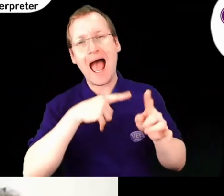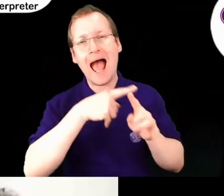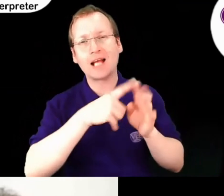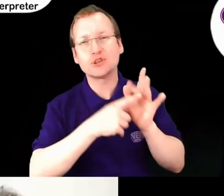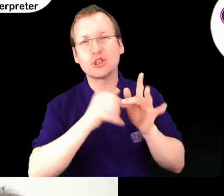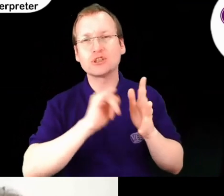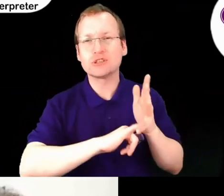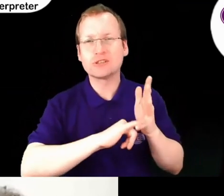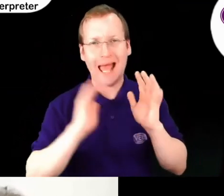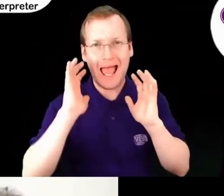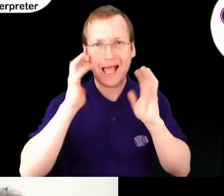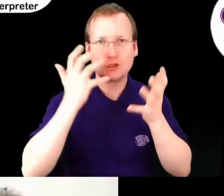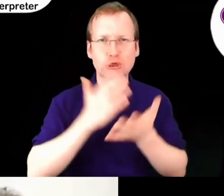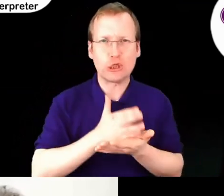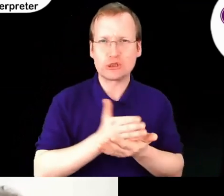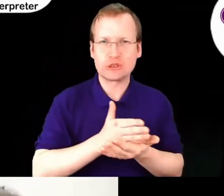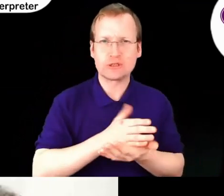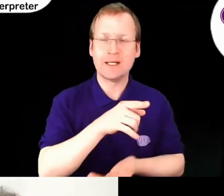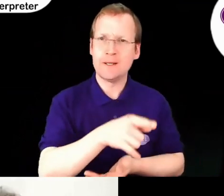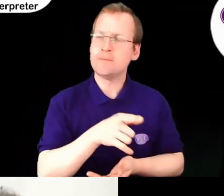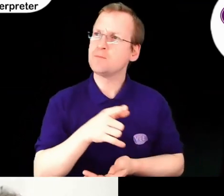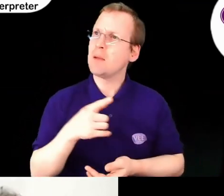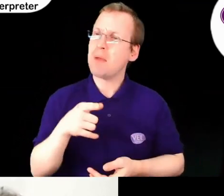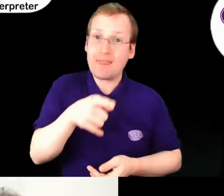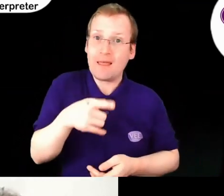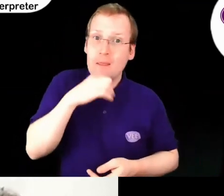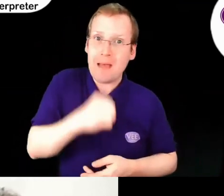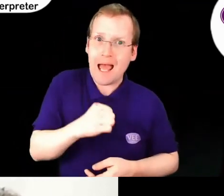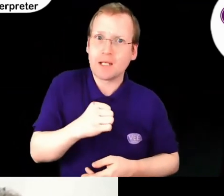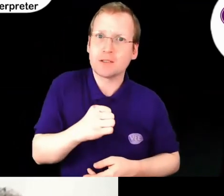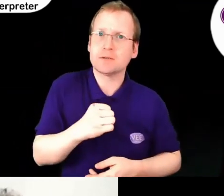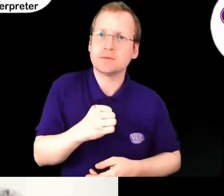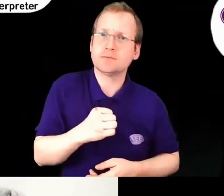honest, not just charitable, but honest, I think the guy who